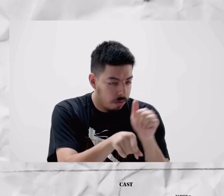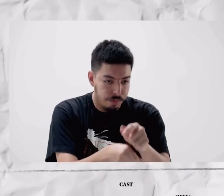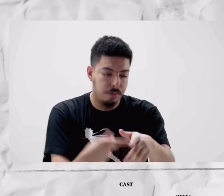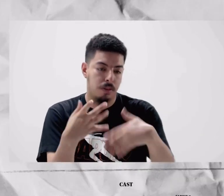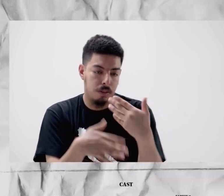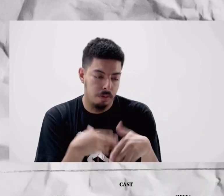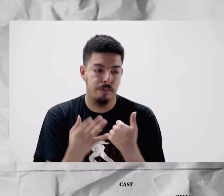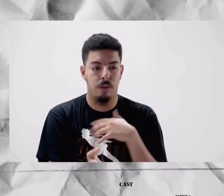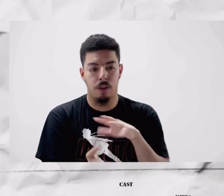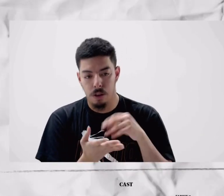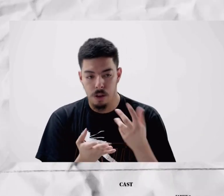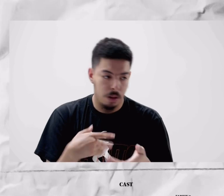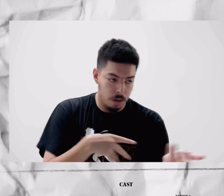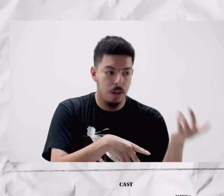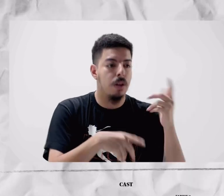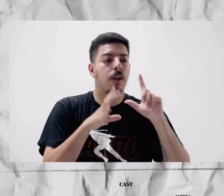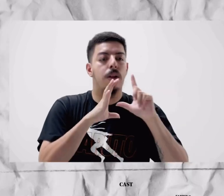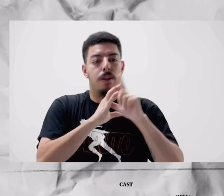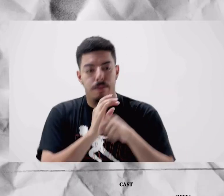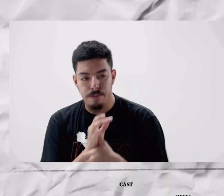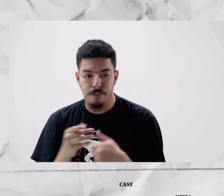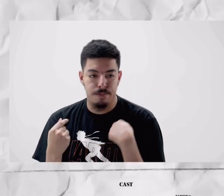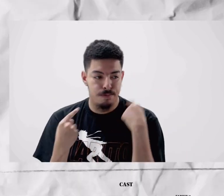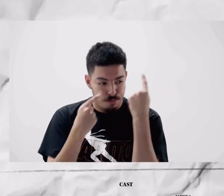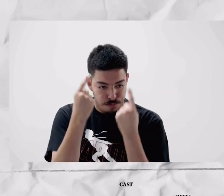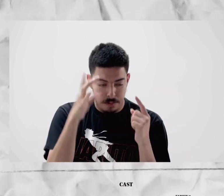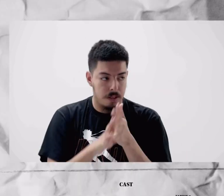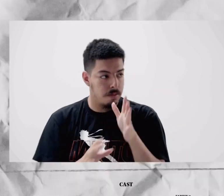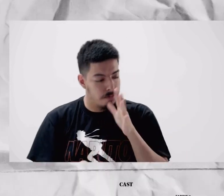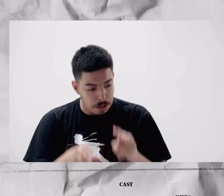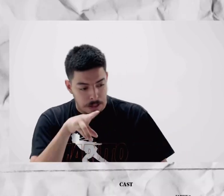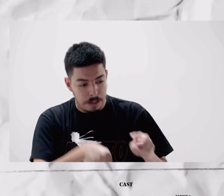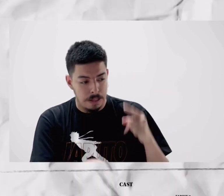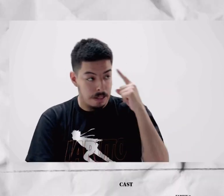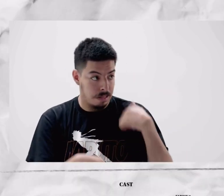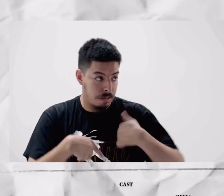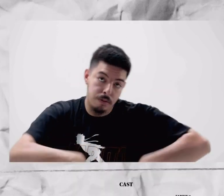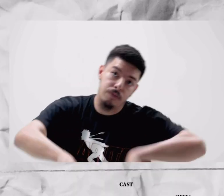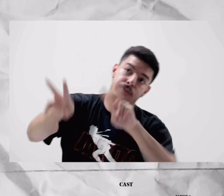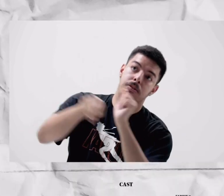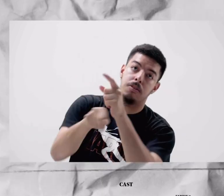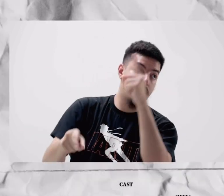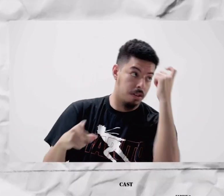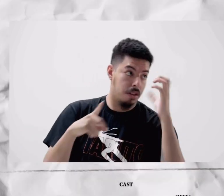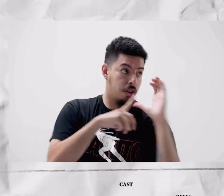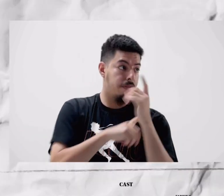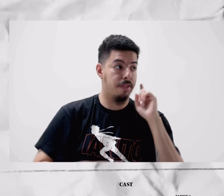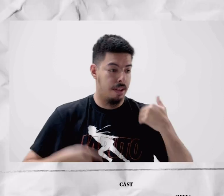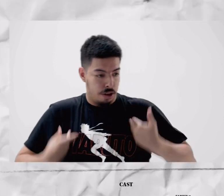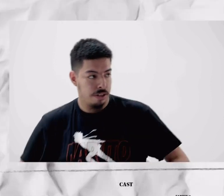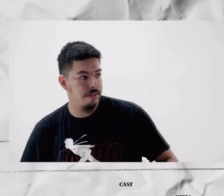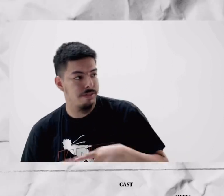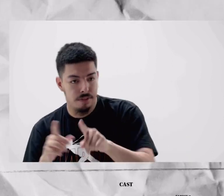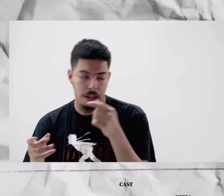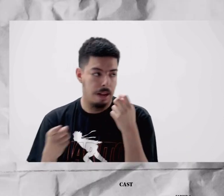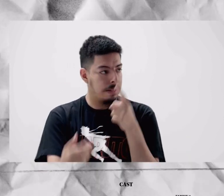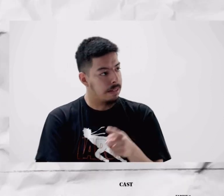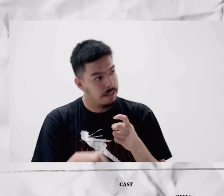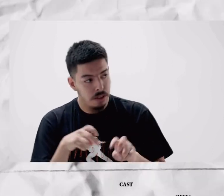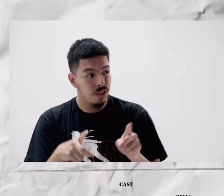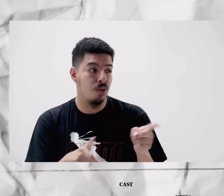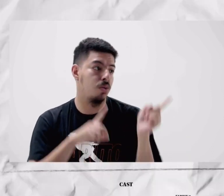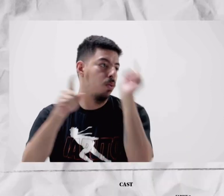it's a mainstream school, hearing and deaf people together. Um, and after a while, my mom started to see, you know, that I was picking up a little bit